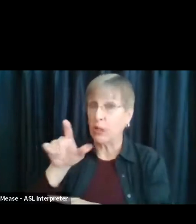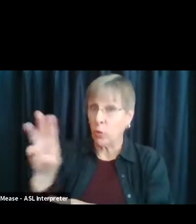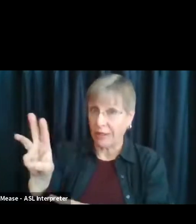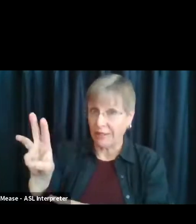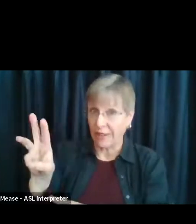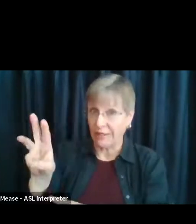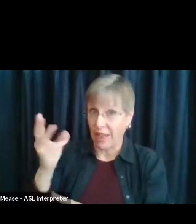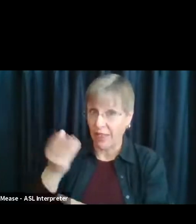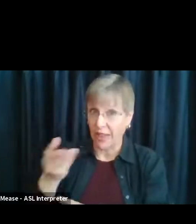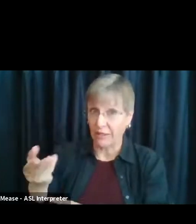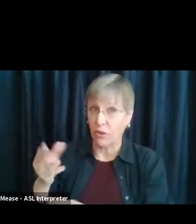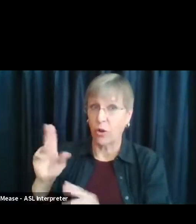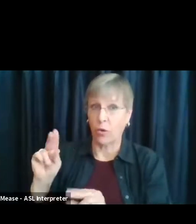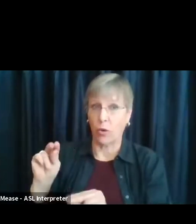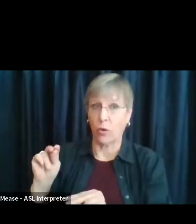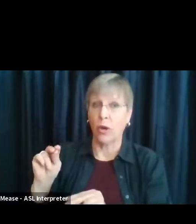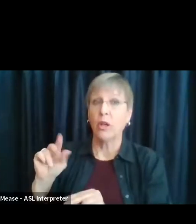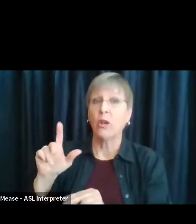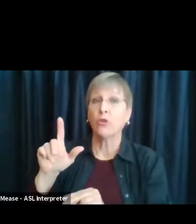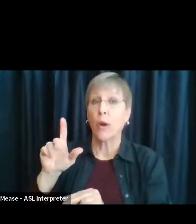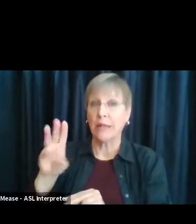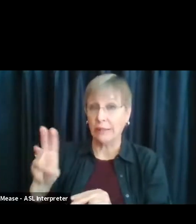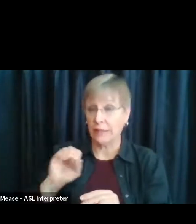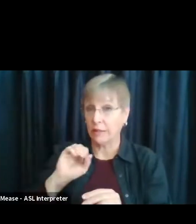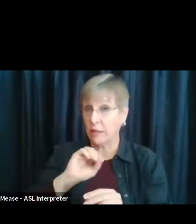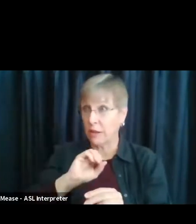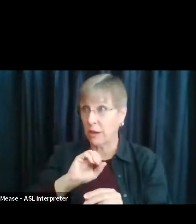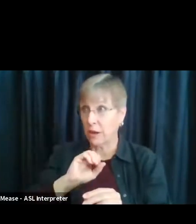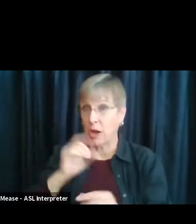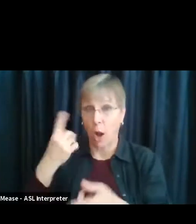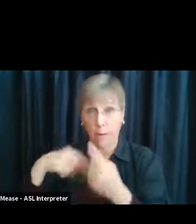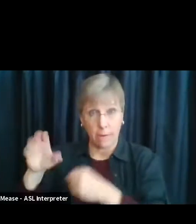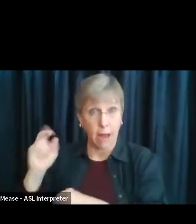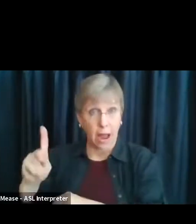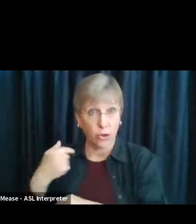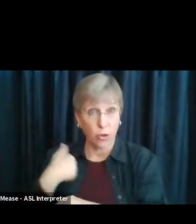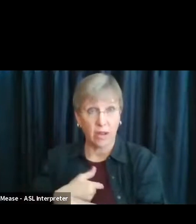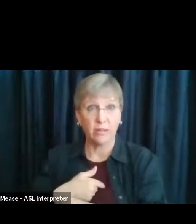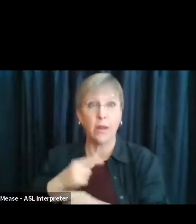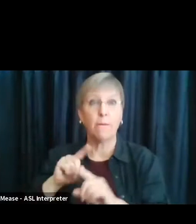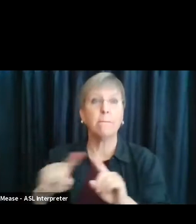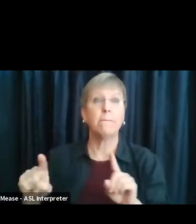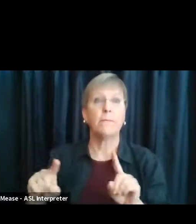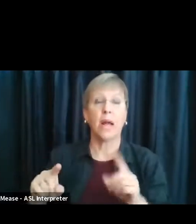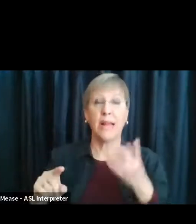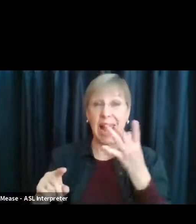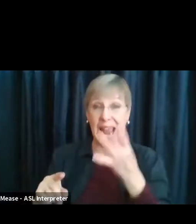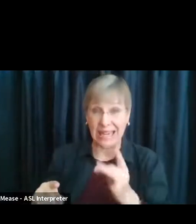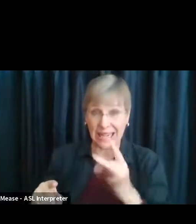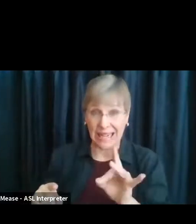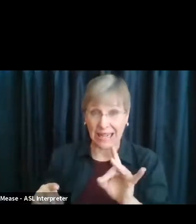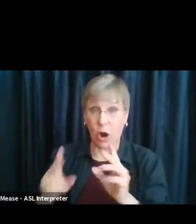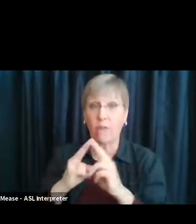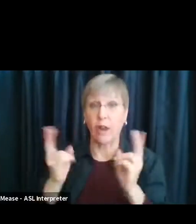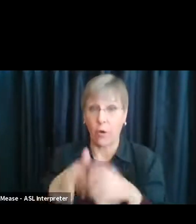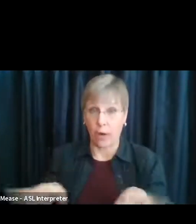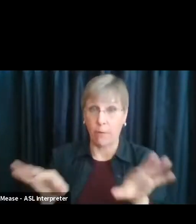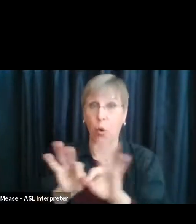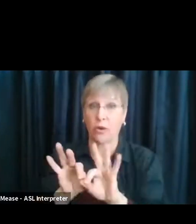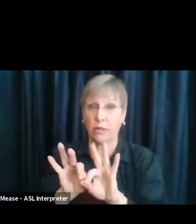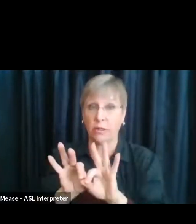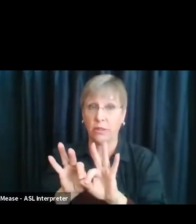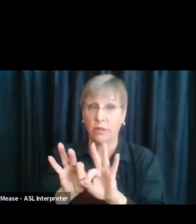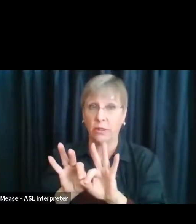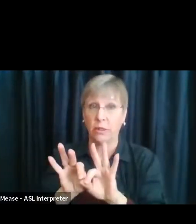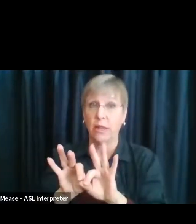26, no, not 20, it's 26 coming back, but it's like, let's say 18 very important. 18 telling